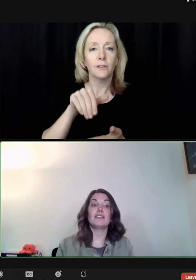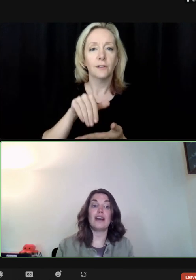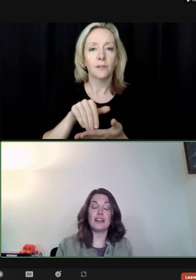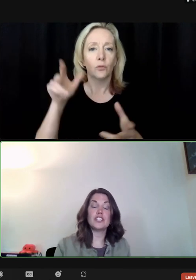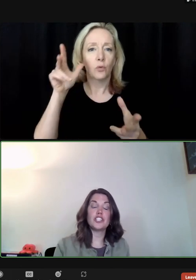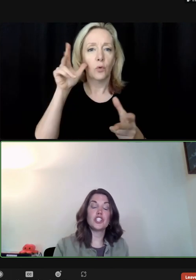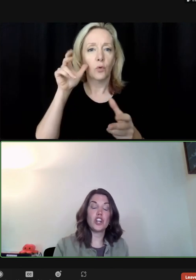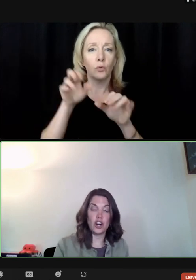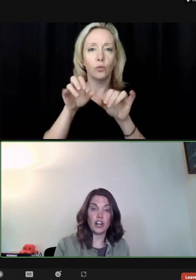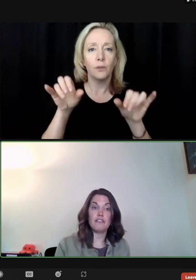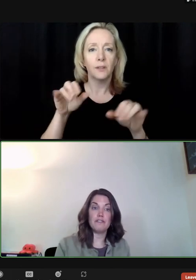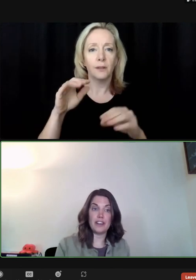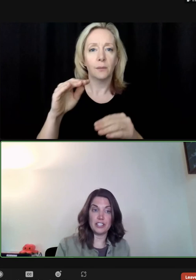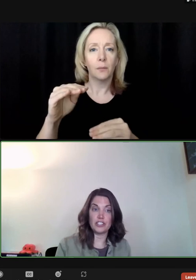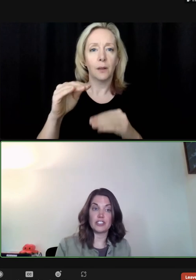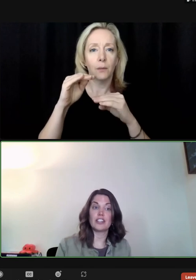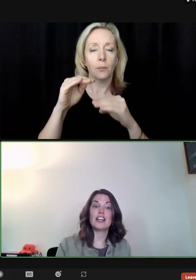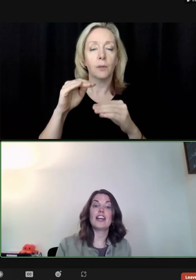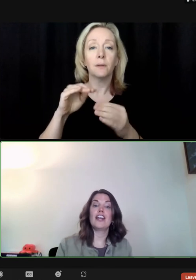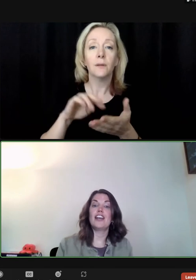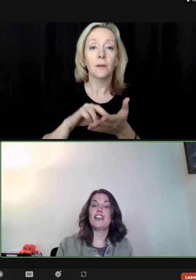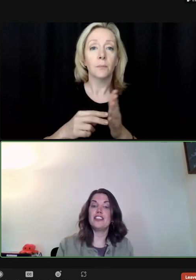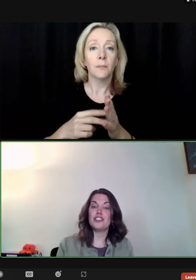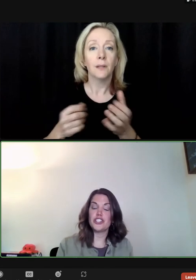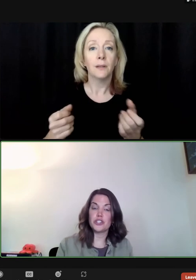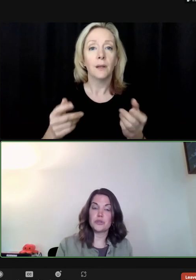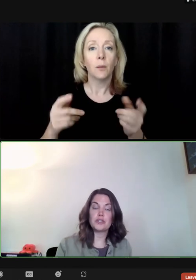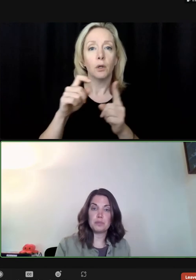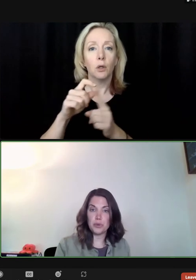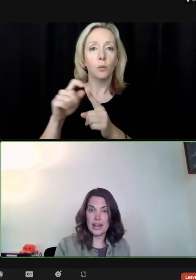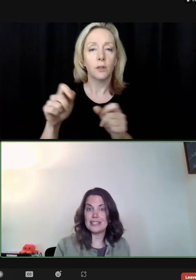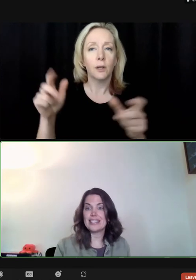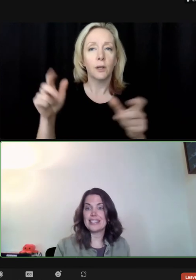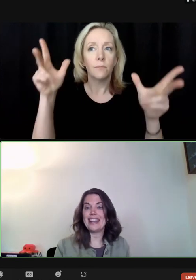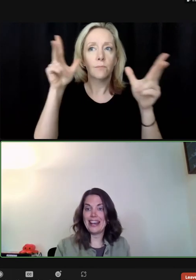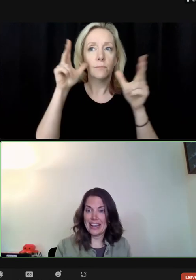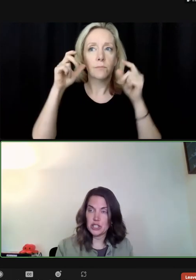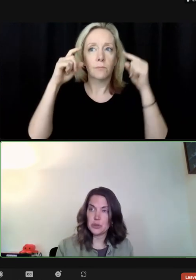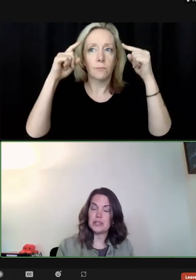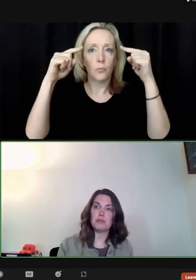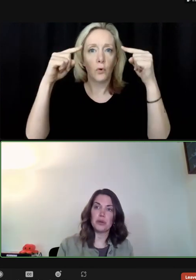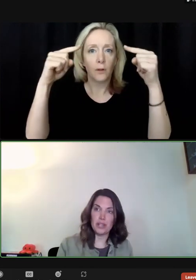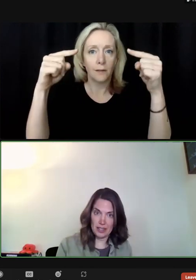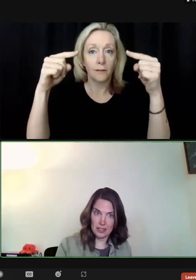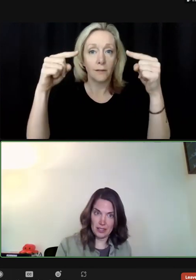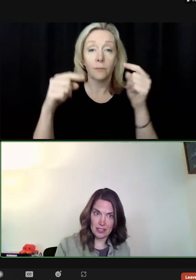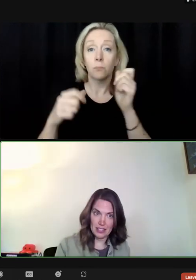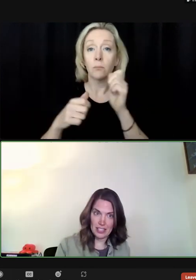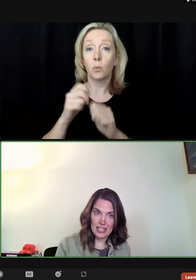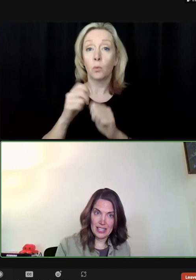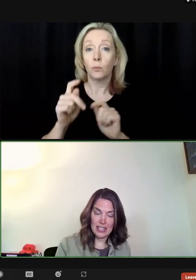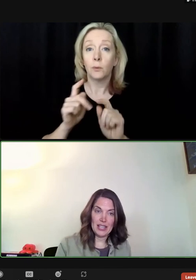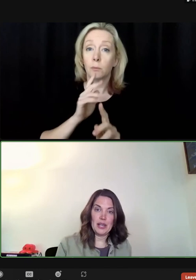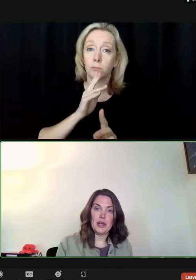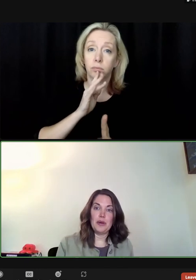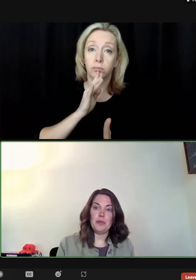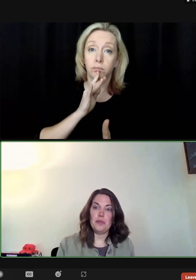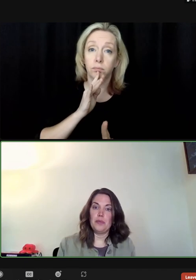that a lot of us talk faster than children's brains can actually process.